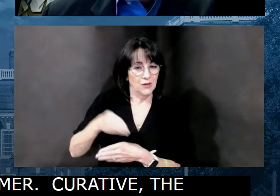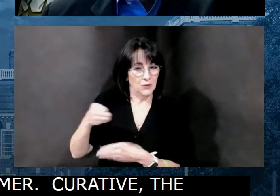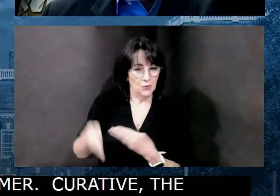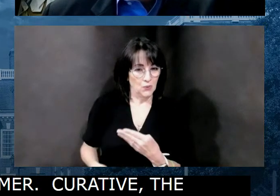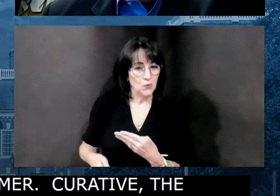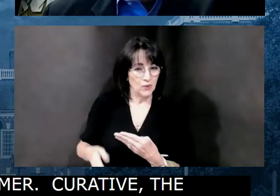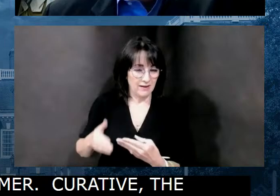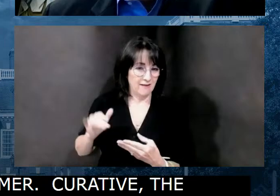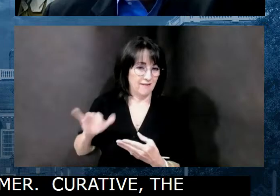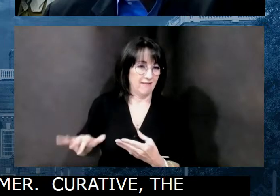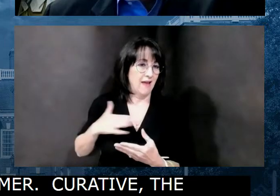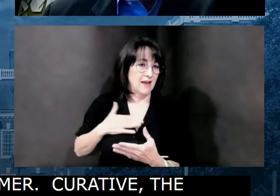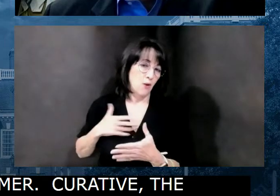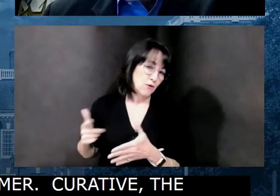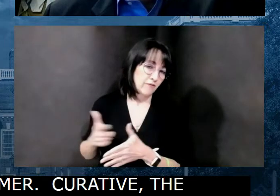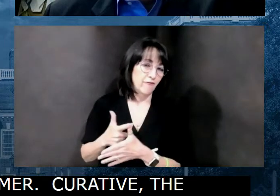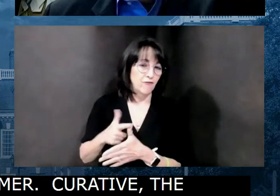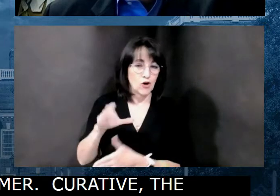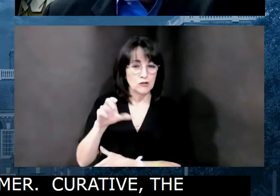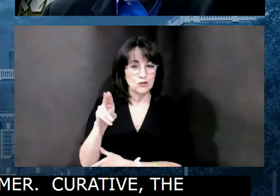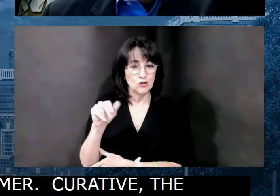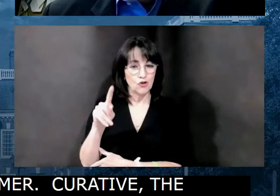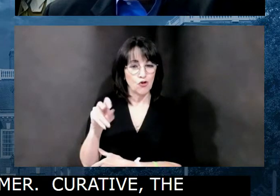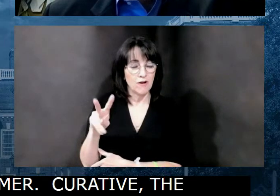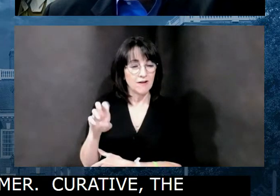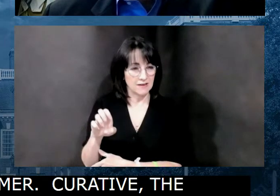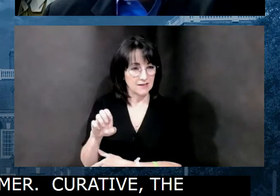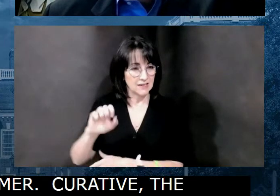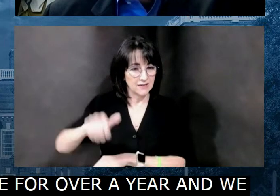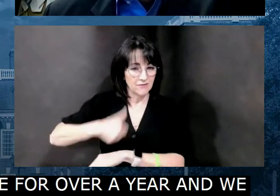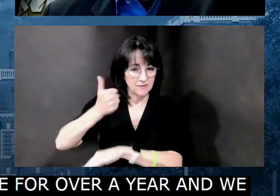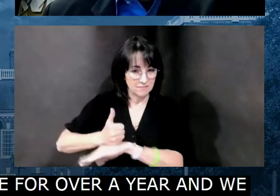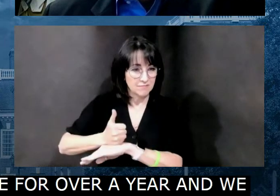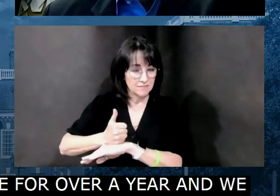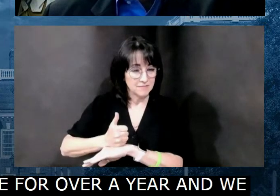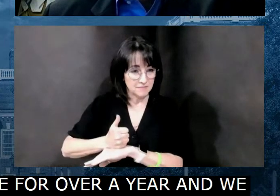are going to, at the end of this week, they will no longer be at the